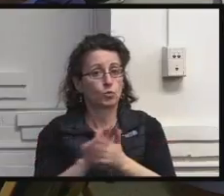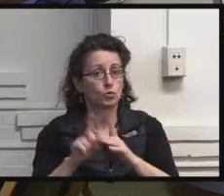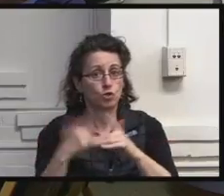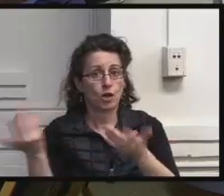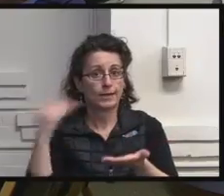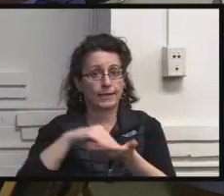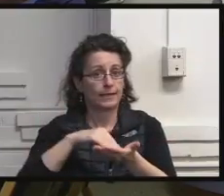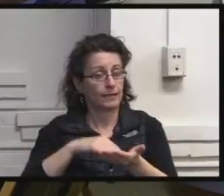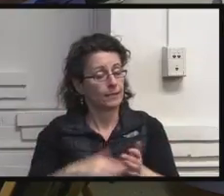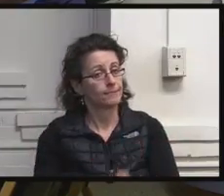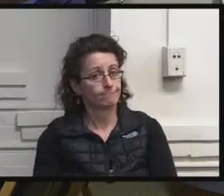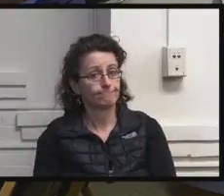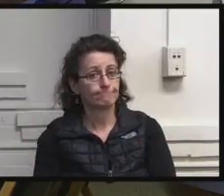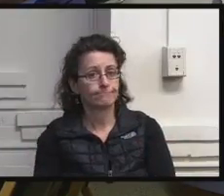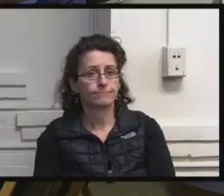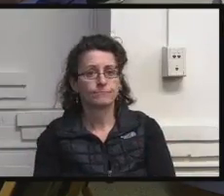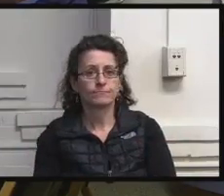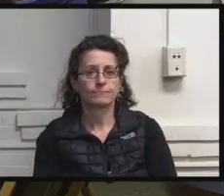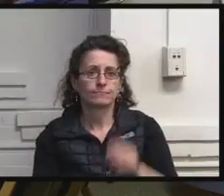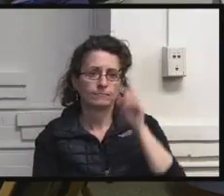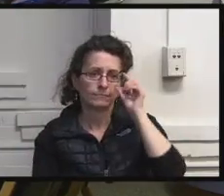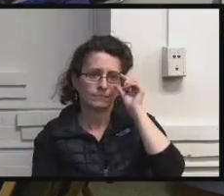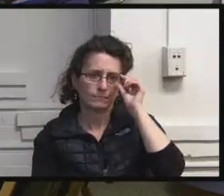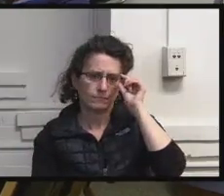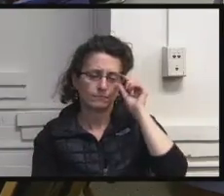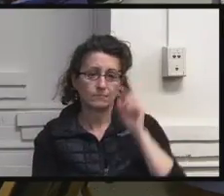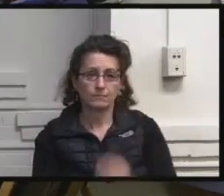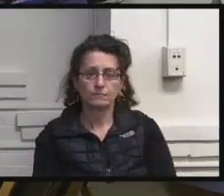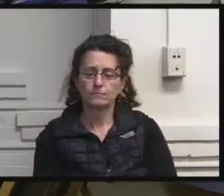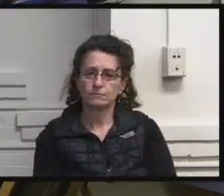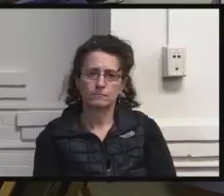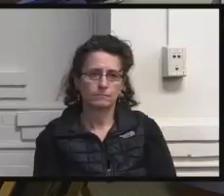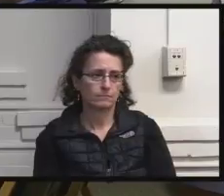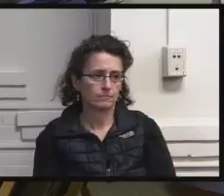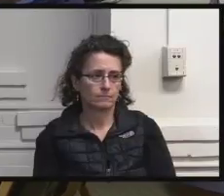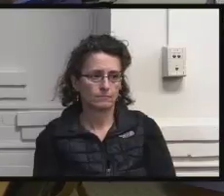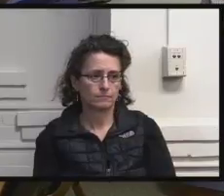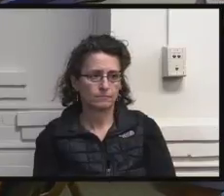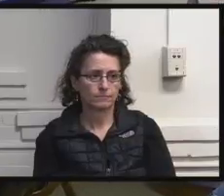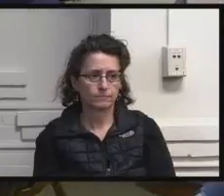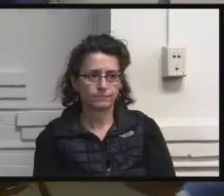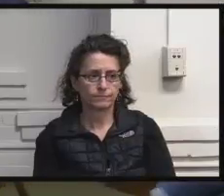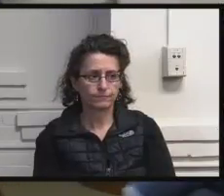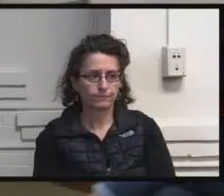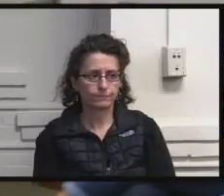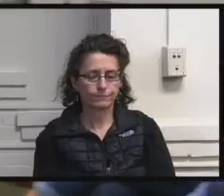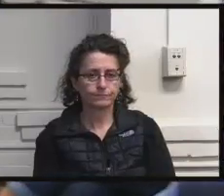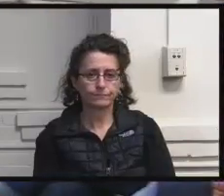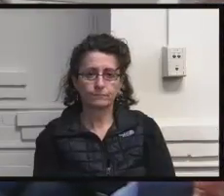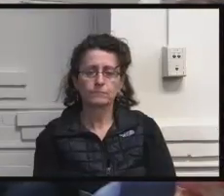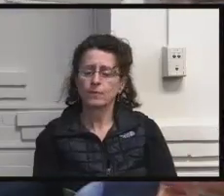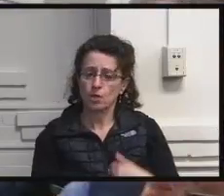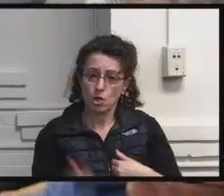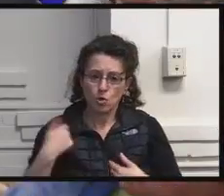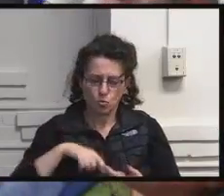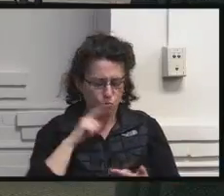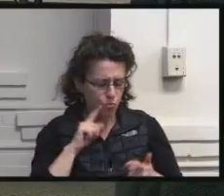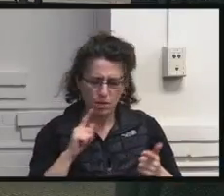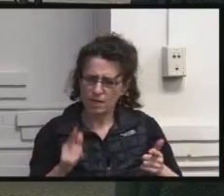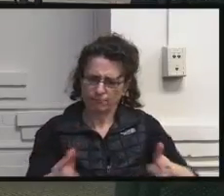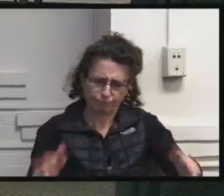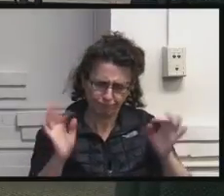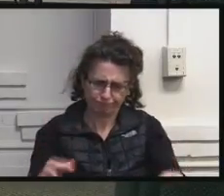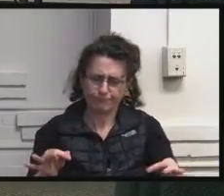school traffic if you go that route. And we're confident, I should look at John when I say this, but we're confident we can get it done in